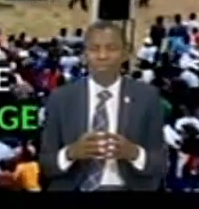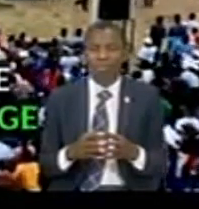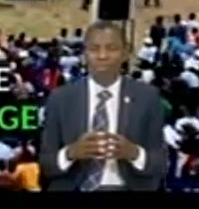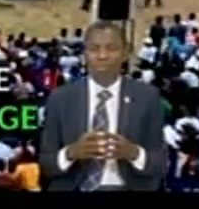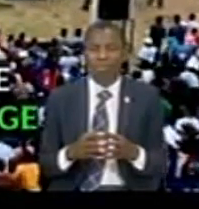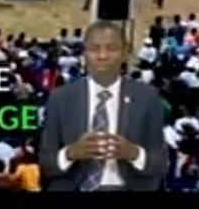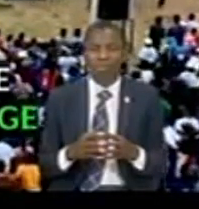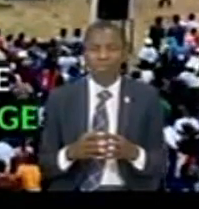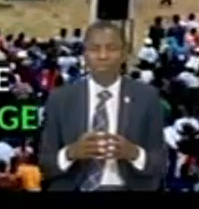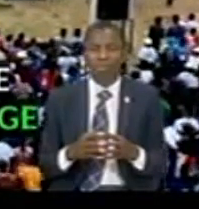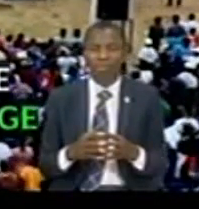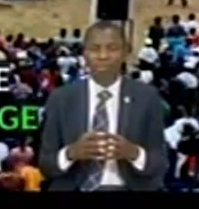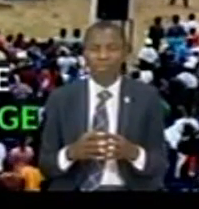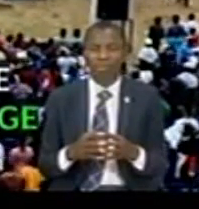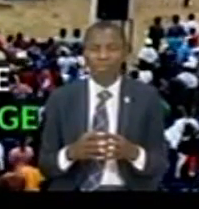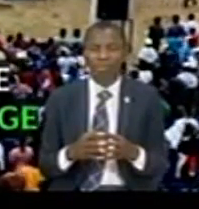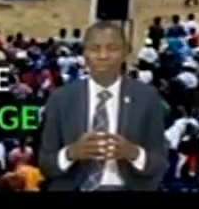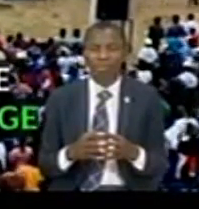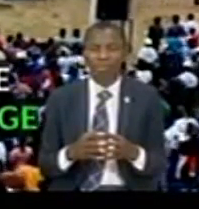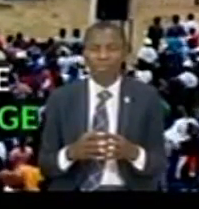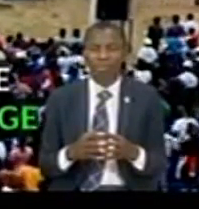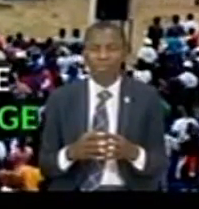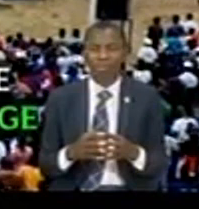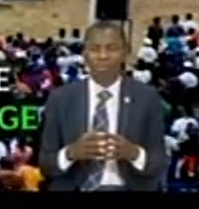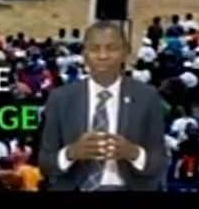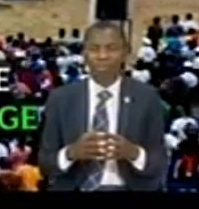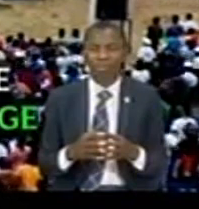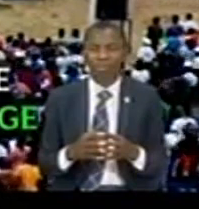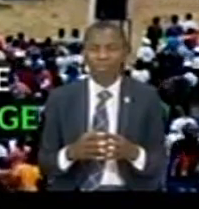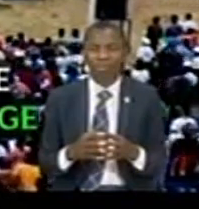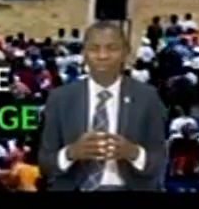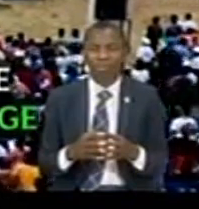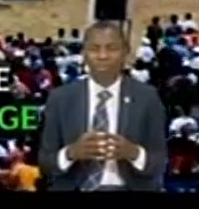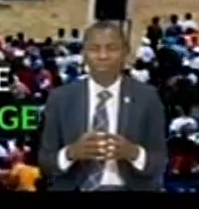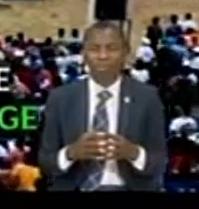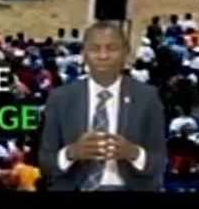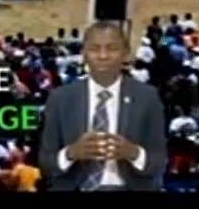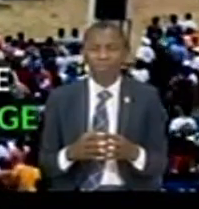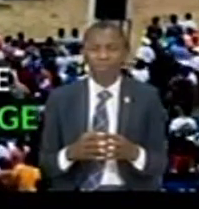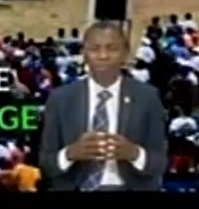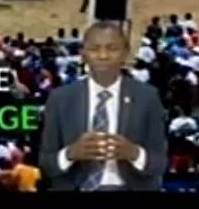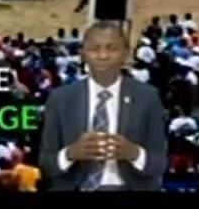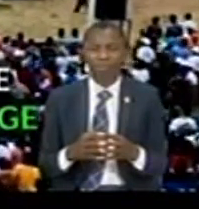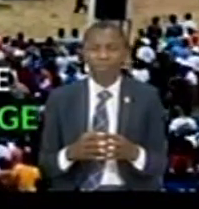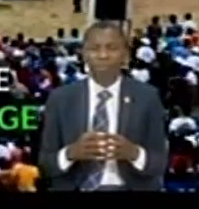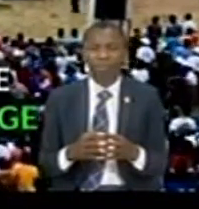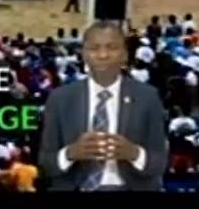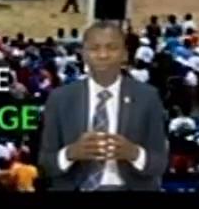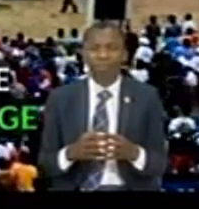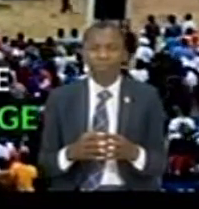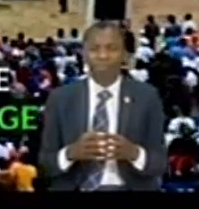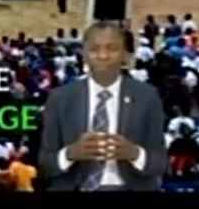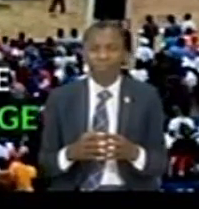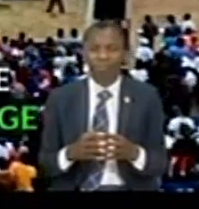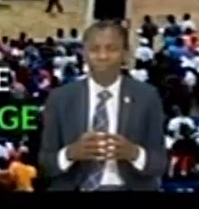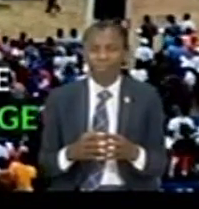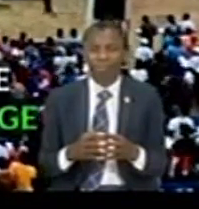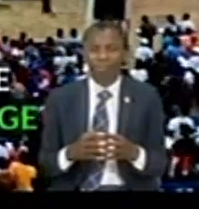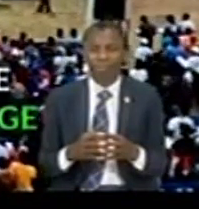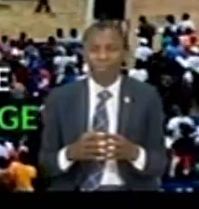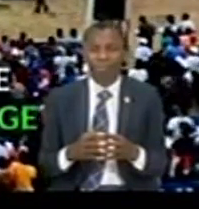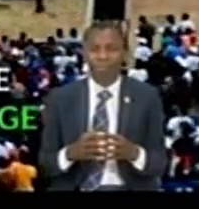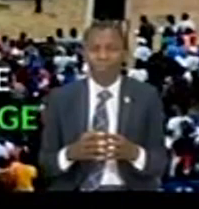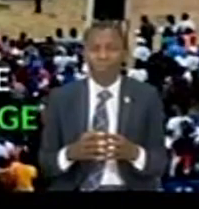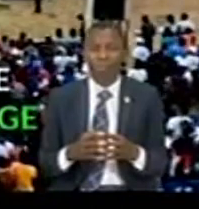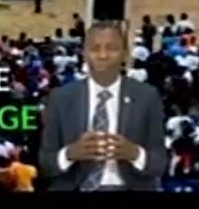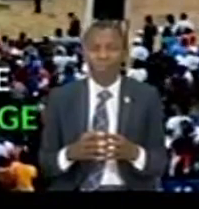thy power upon us, fill us with the Holy Ghost. And for Jesus, we are waiting, listening for the trumpet sound.